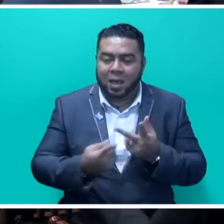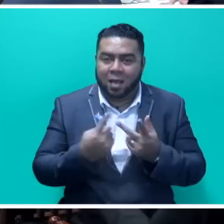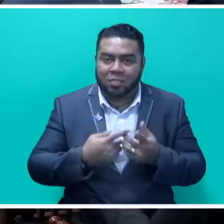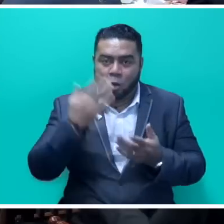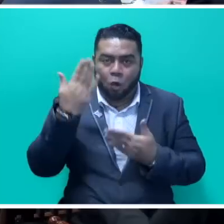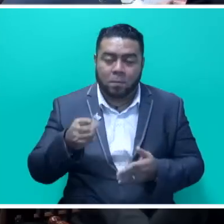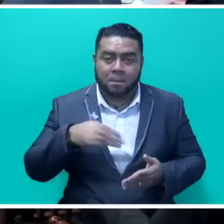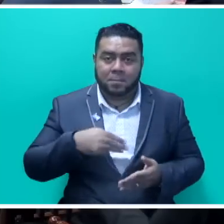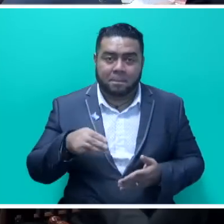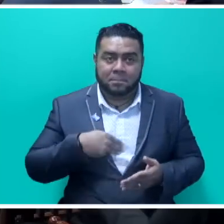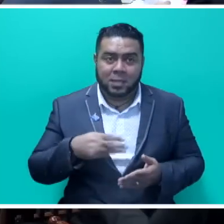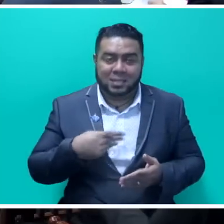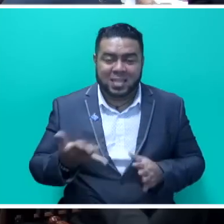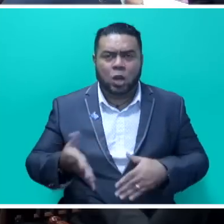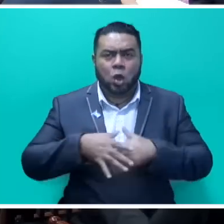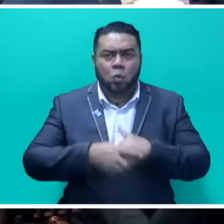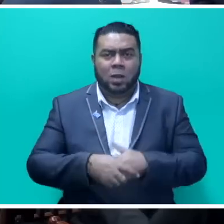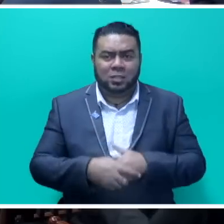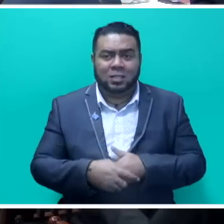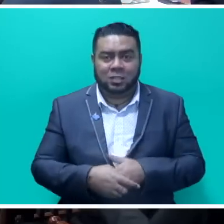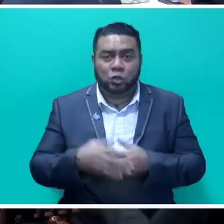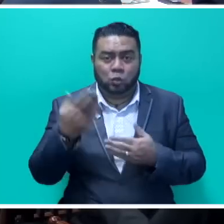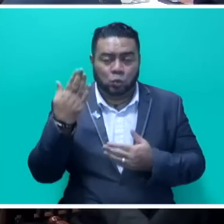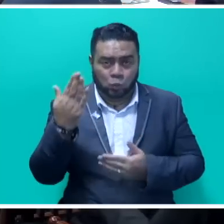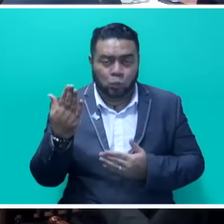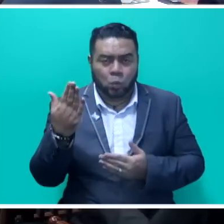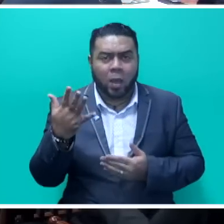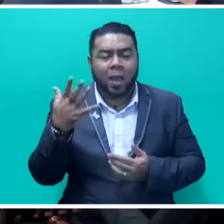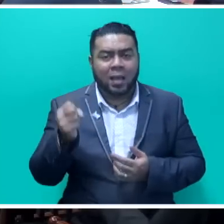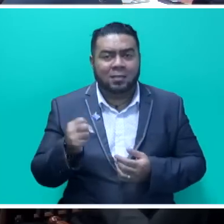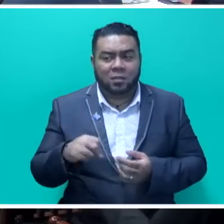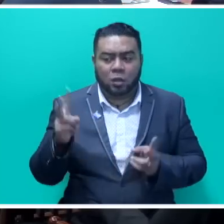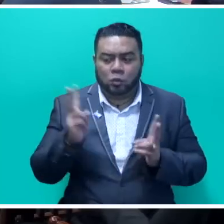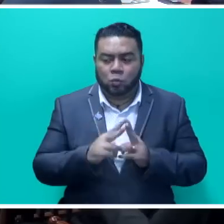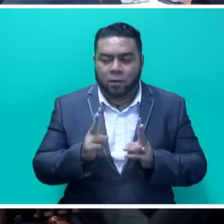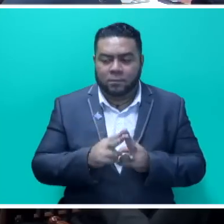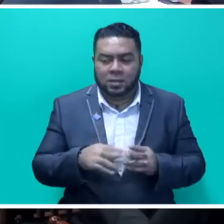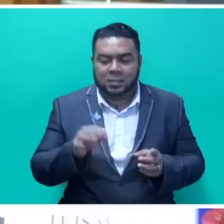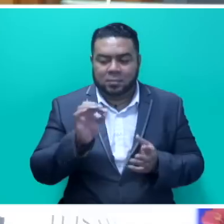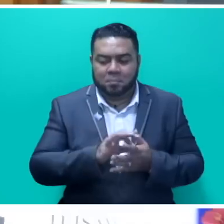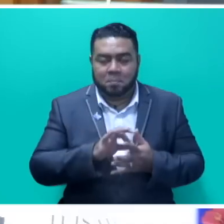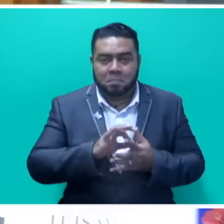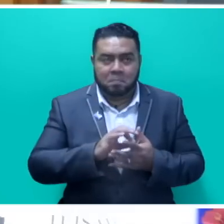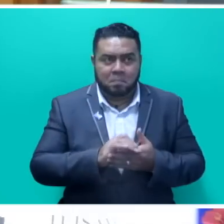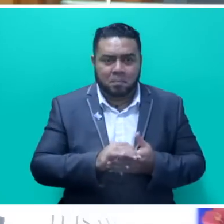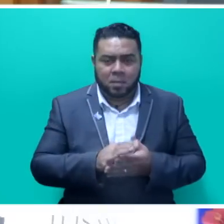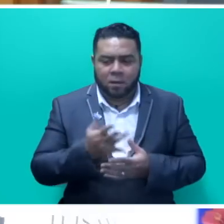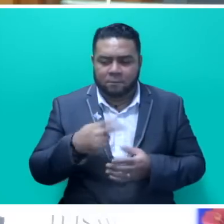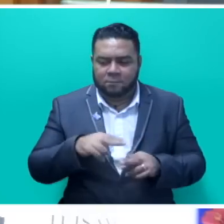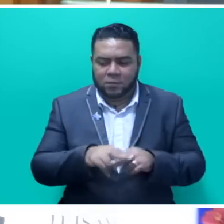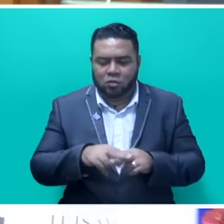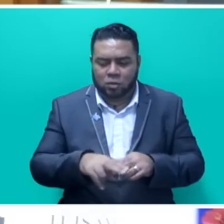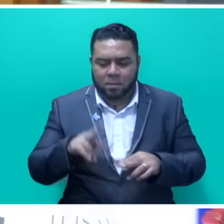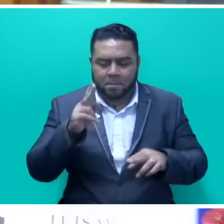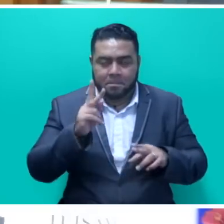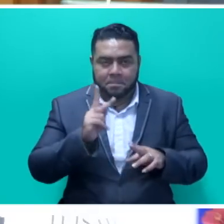members in congratulating you as the 12th Speaker of Fiji's Parliament since